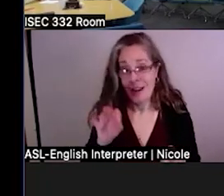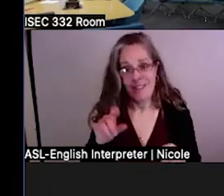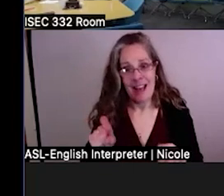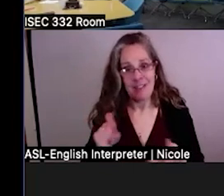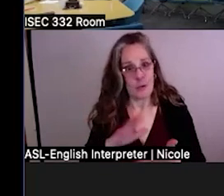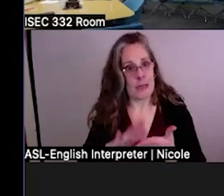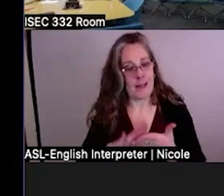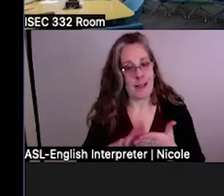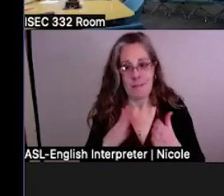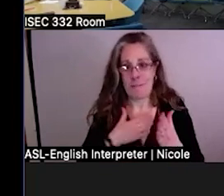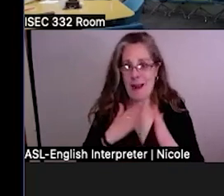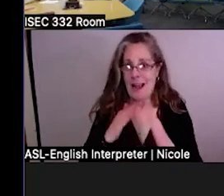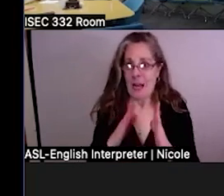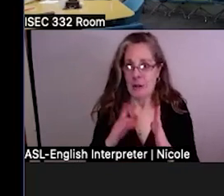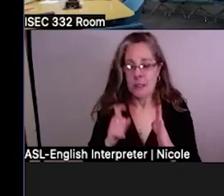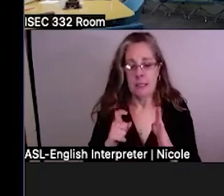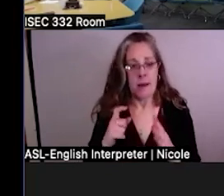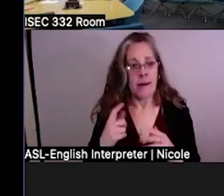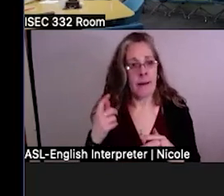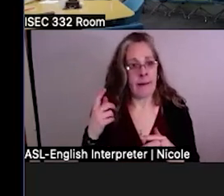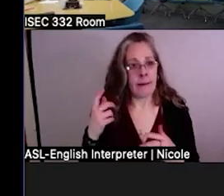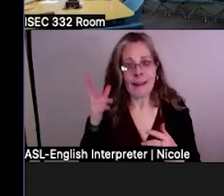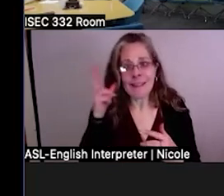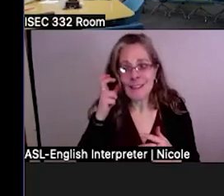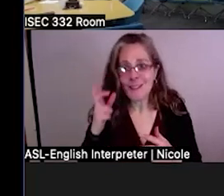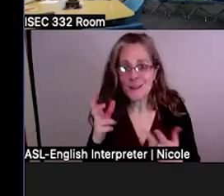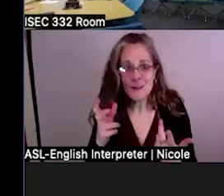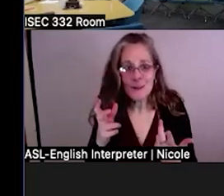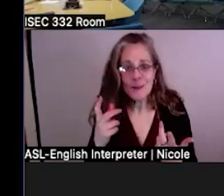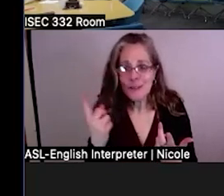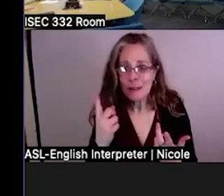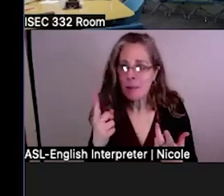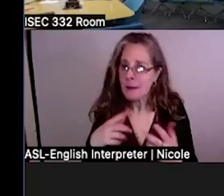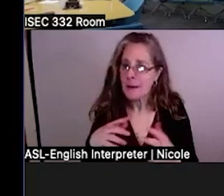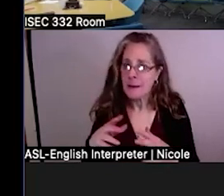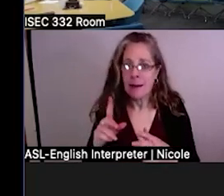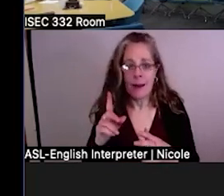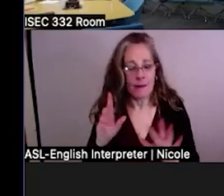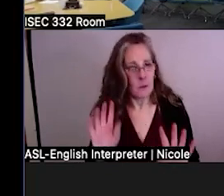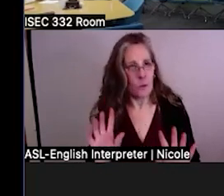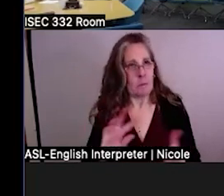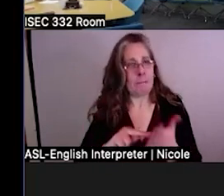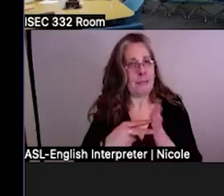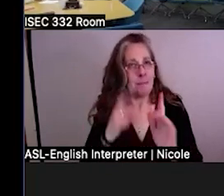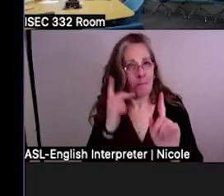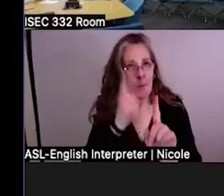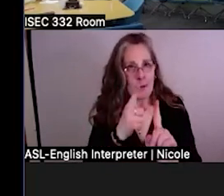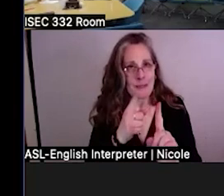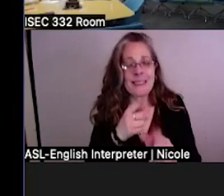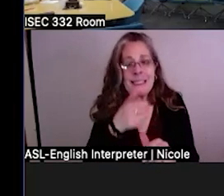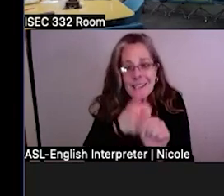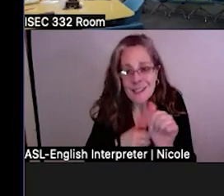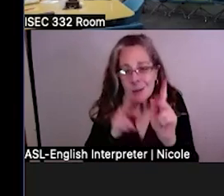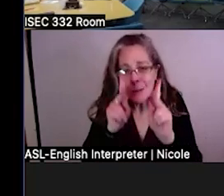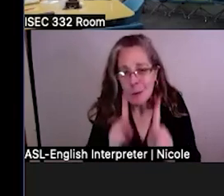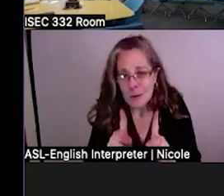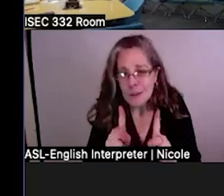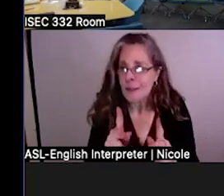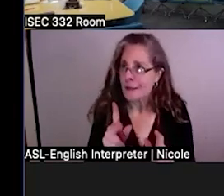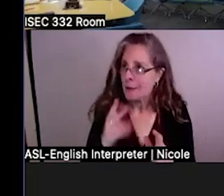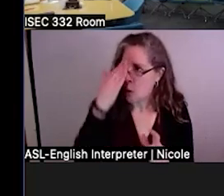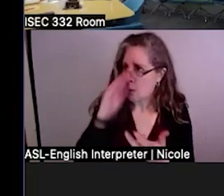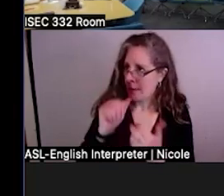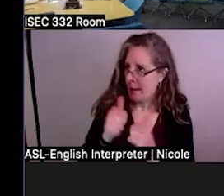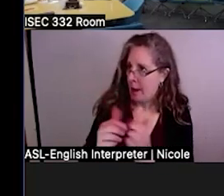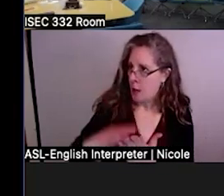that's how I can pay attention. So you have to let the person learn how they learn best and then let them do